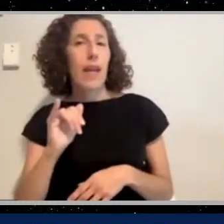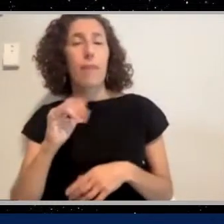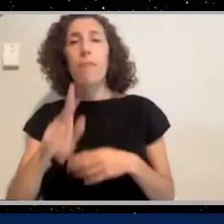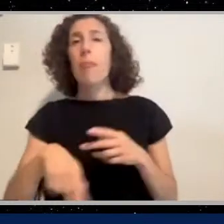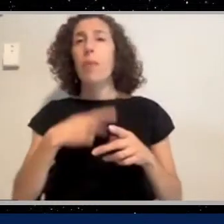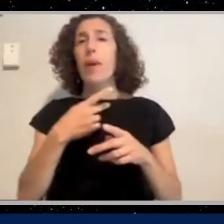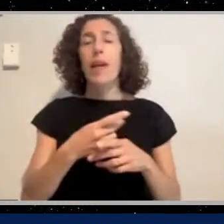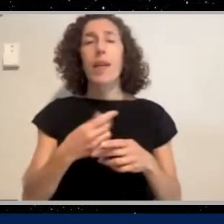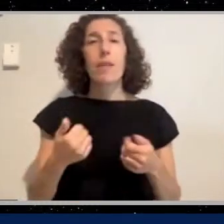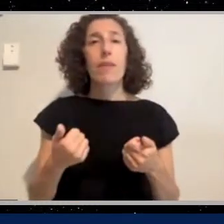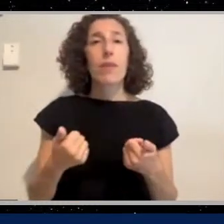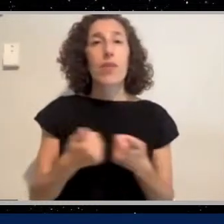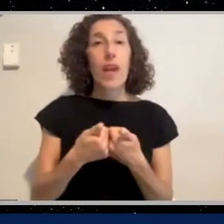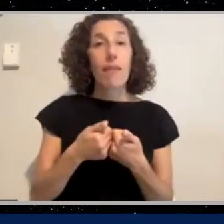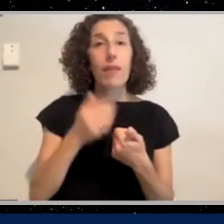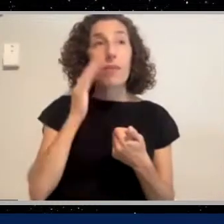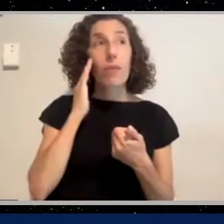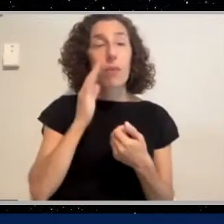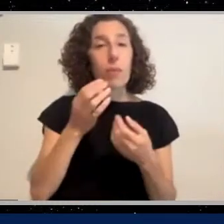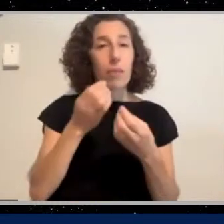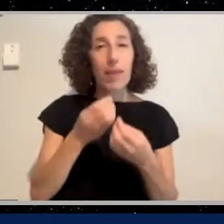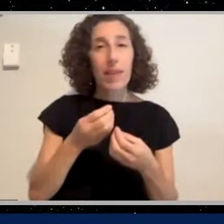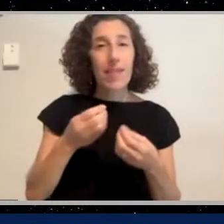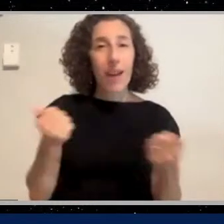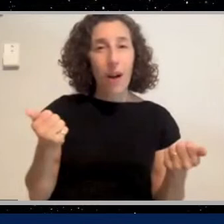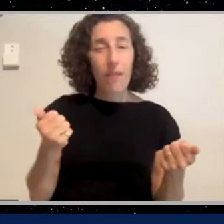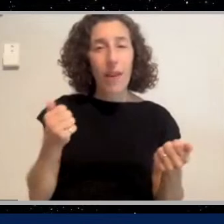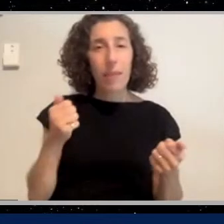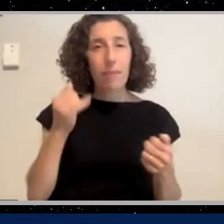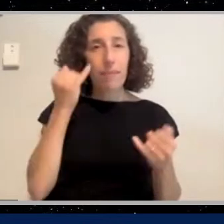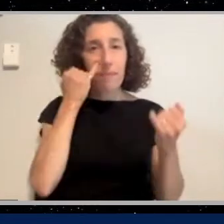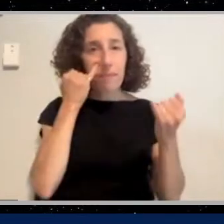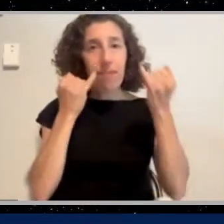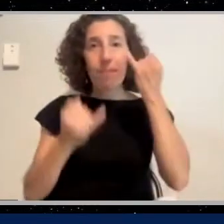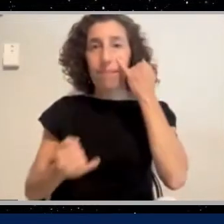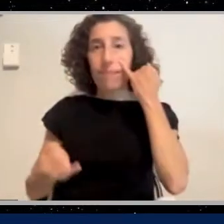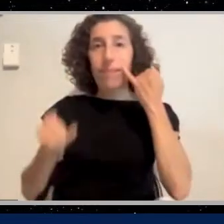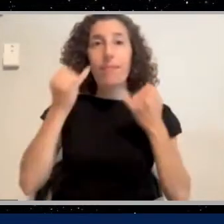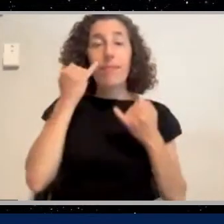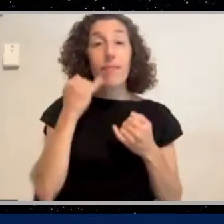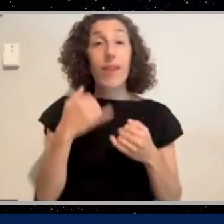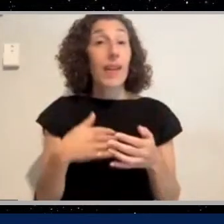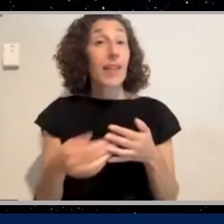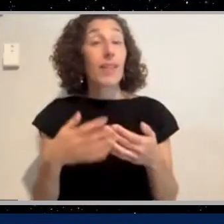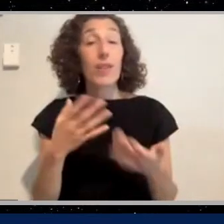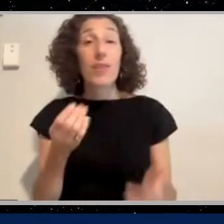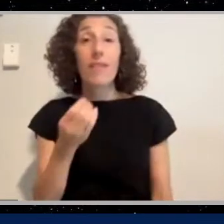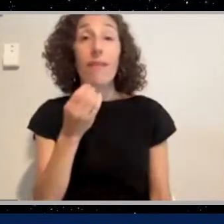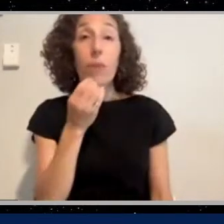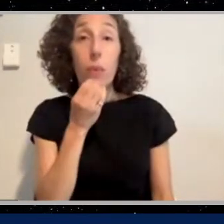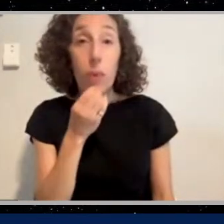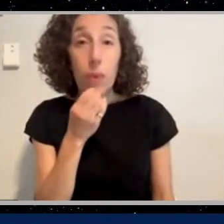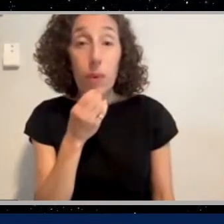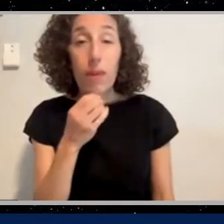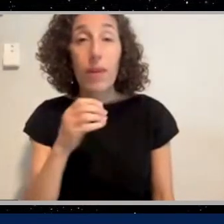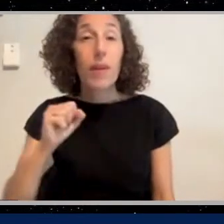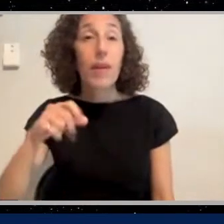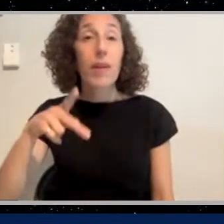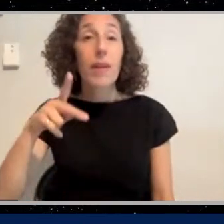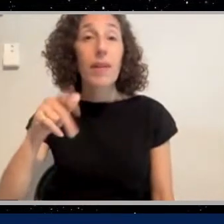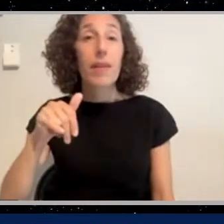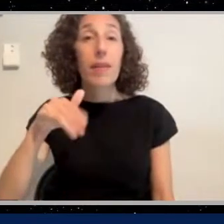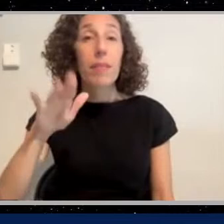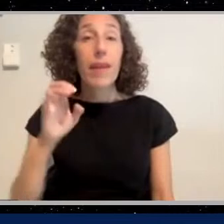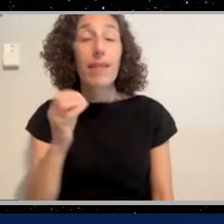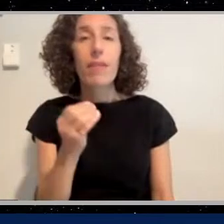solving? Even something as simple as like a food challenge. What does space food taste like? How do we make